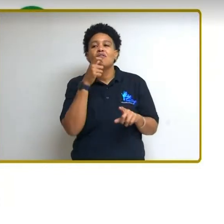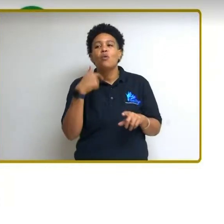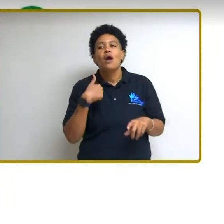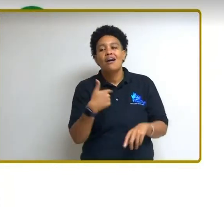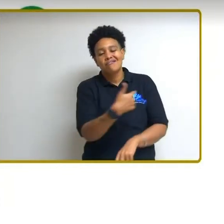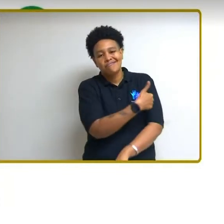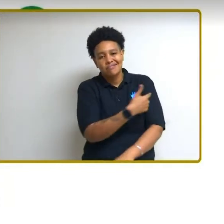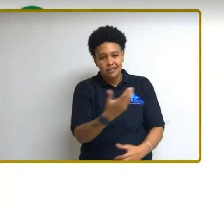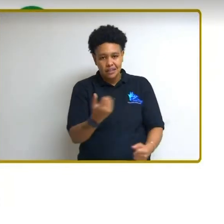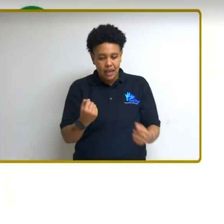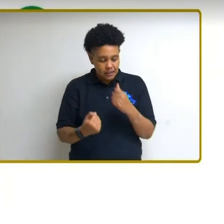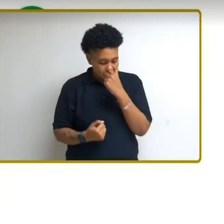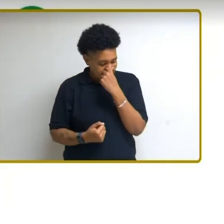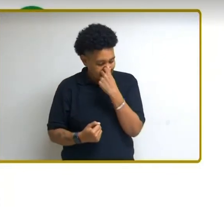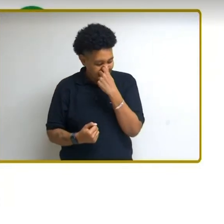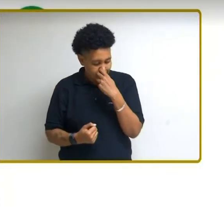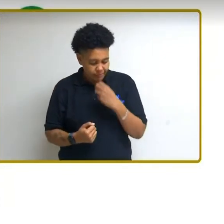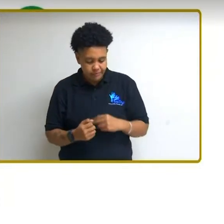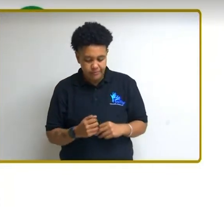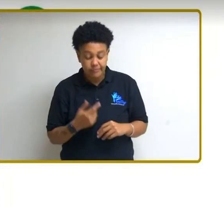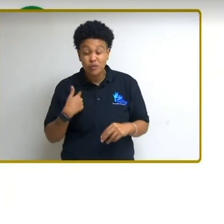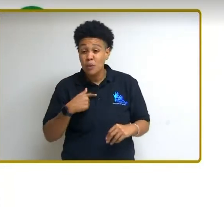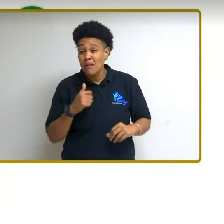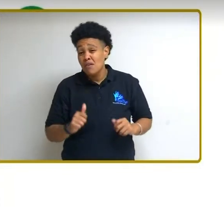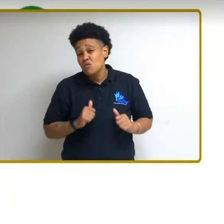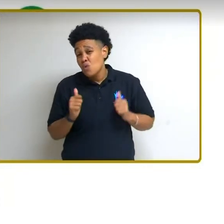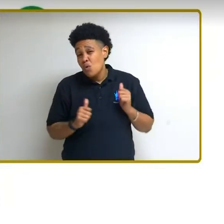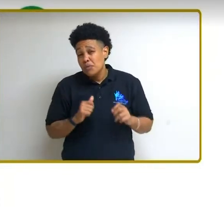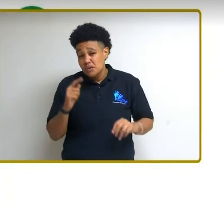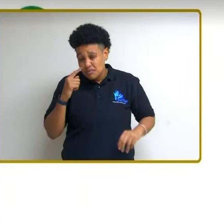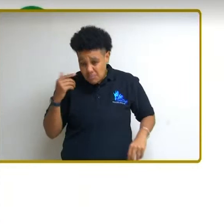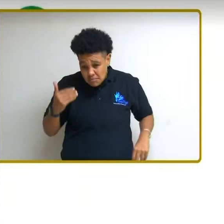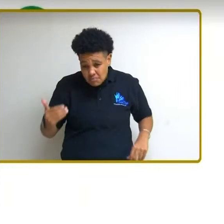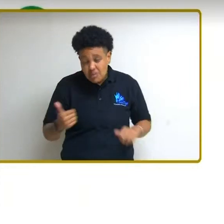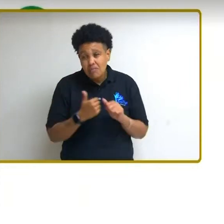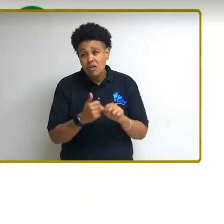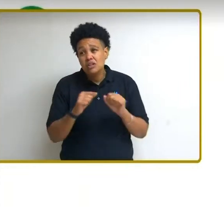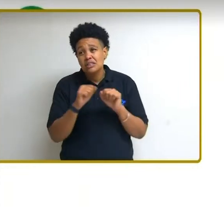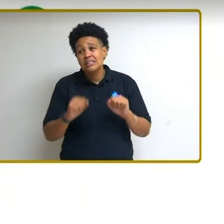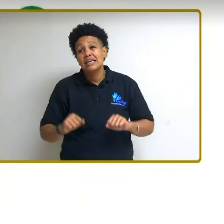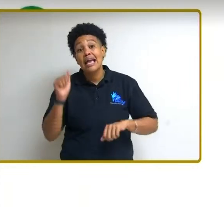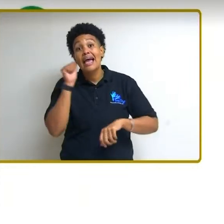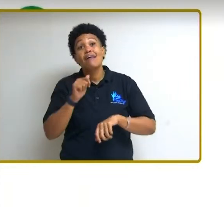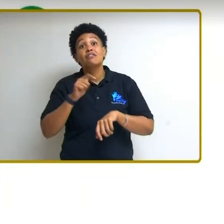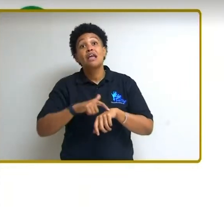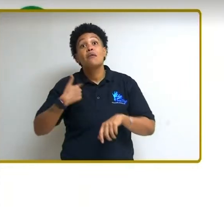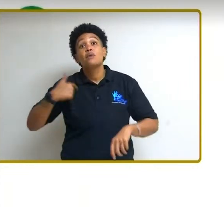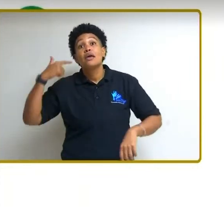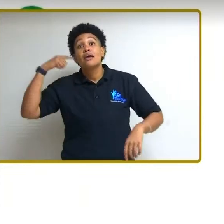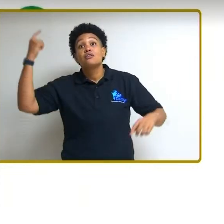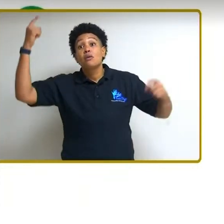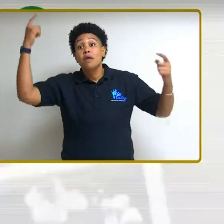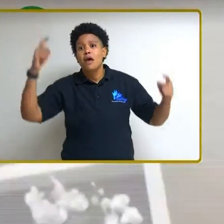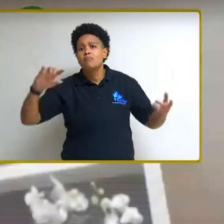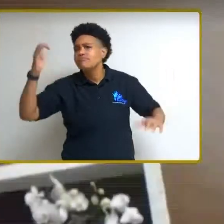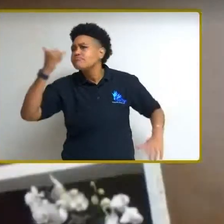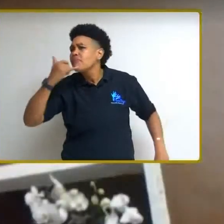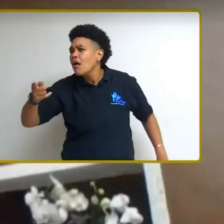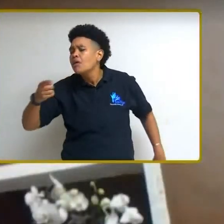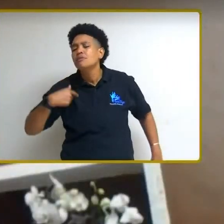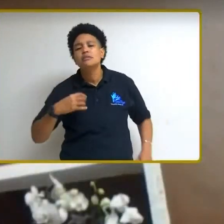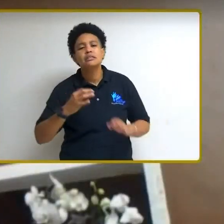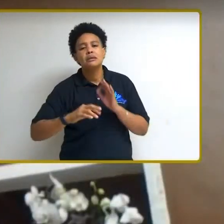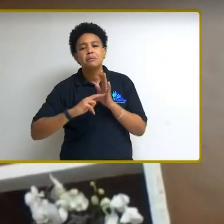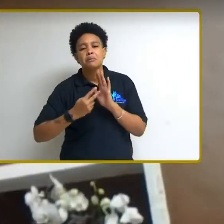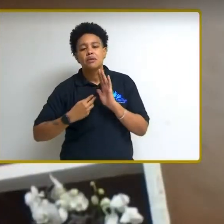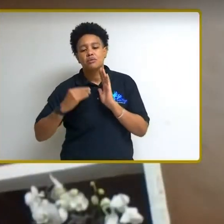same. So we have a robust tracking system. Now, every time we hear of something going wrong, it simply